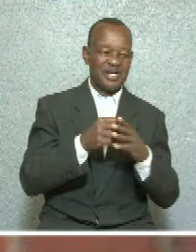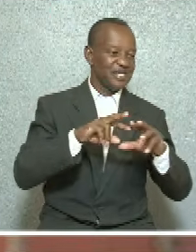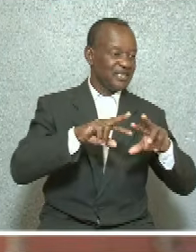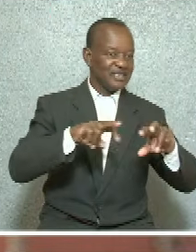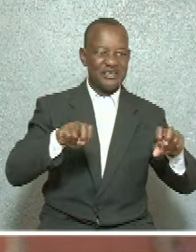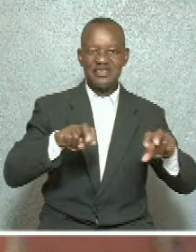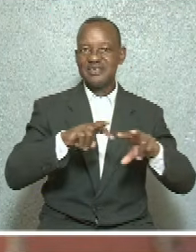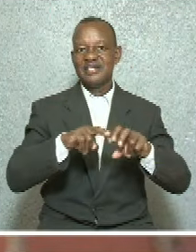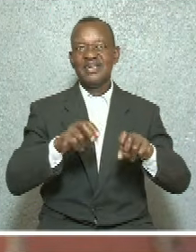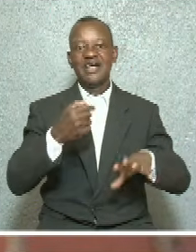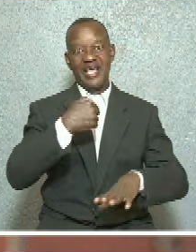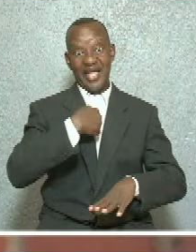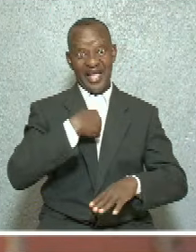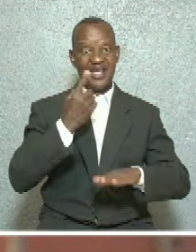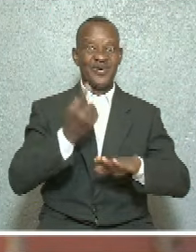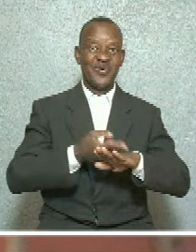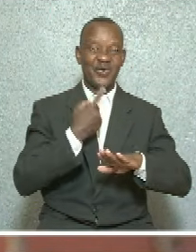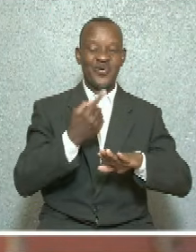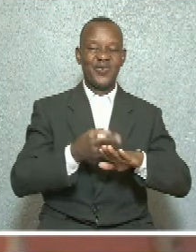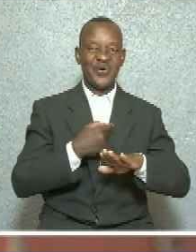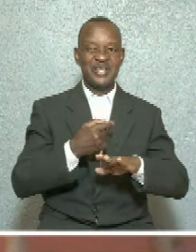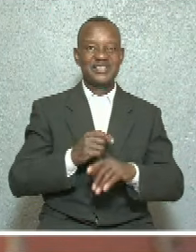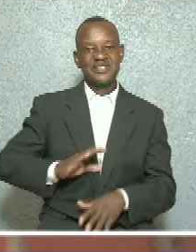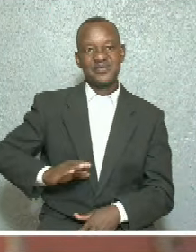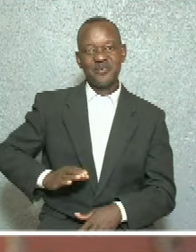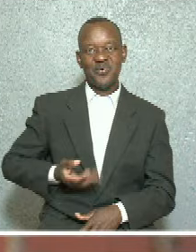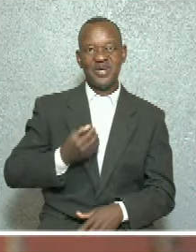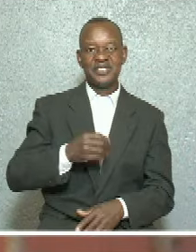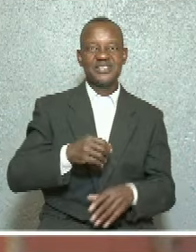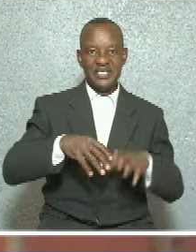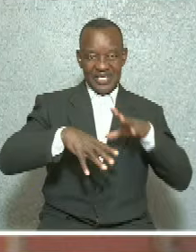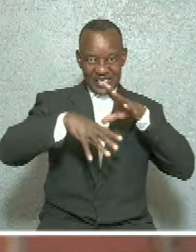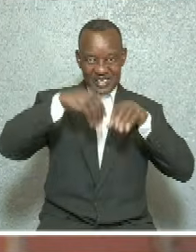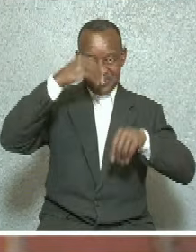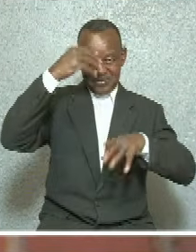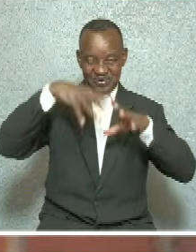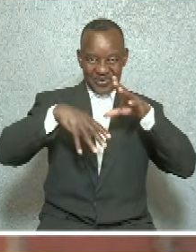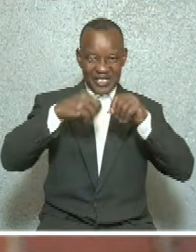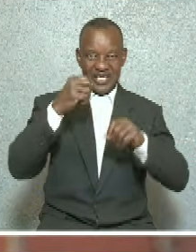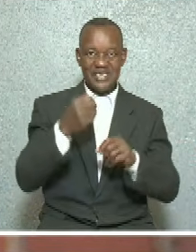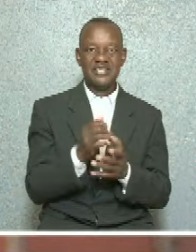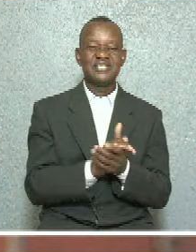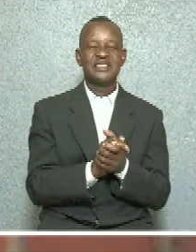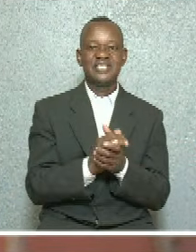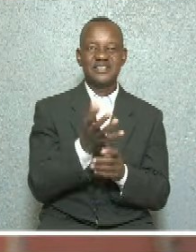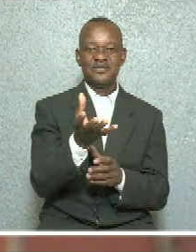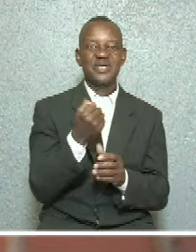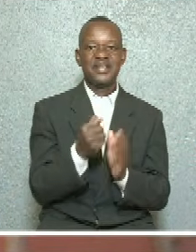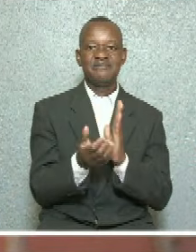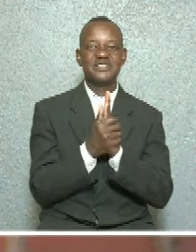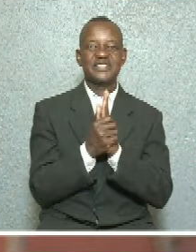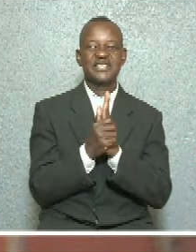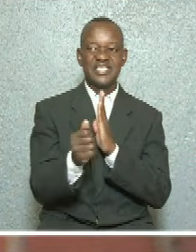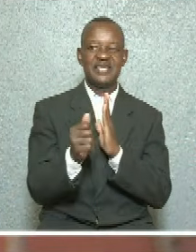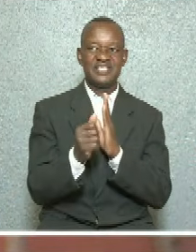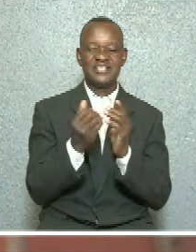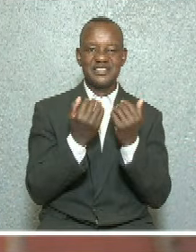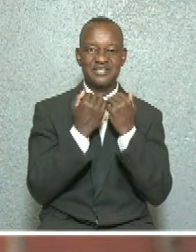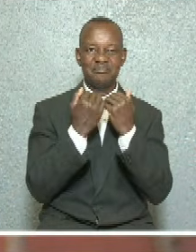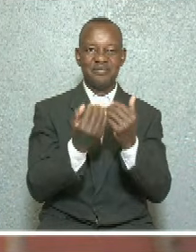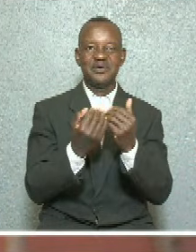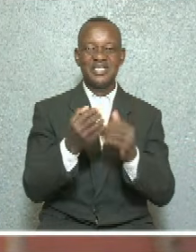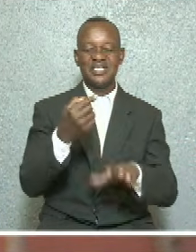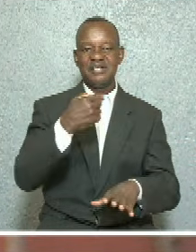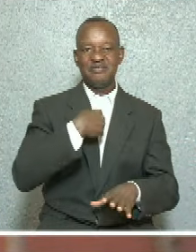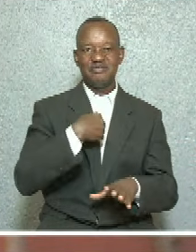to learn. So having a teachable spirit was very important, an important step for me to reach my goals, because